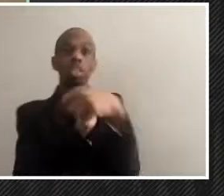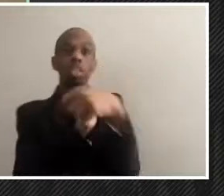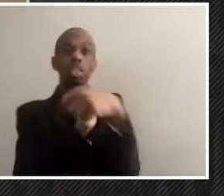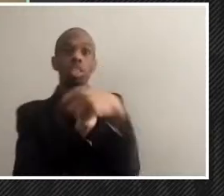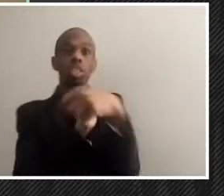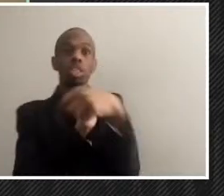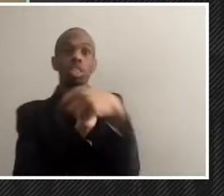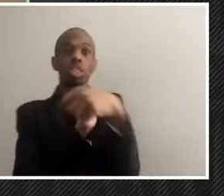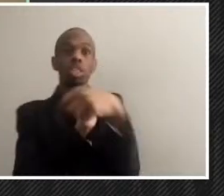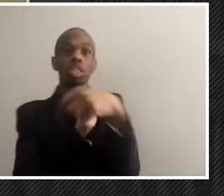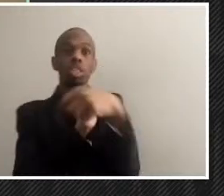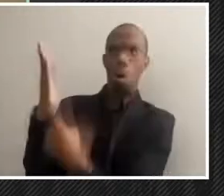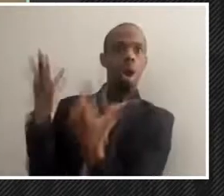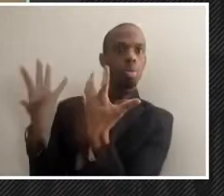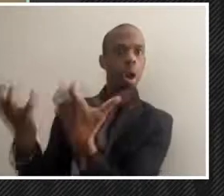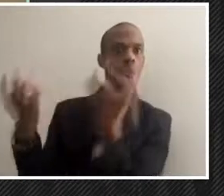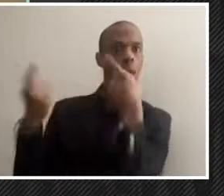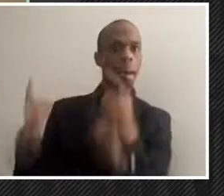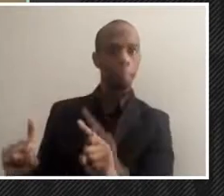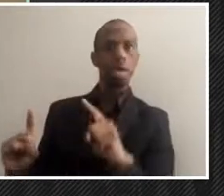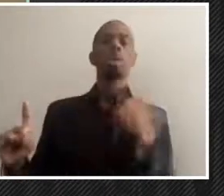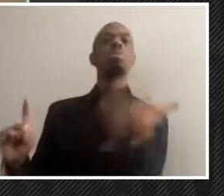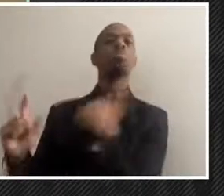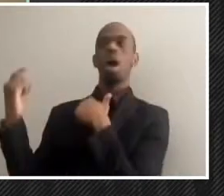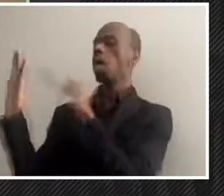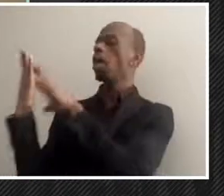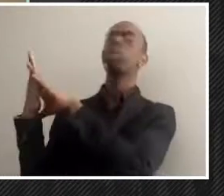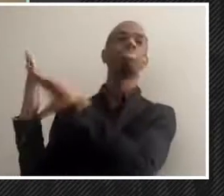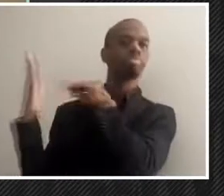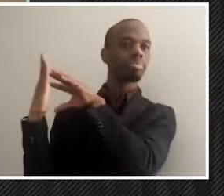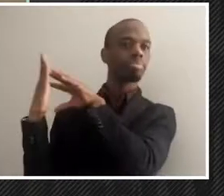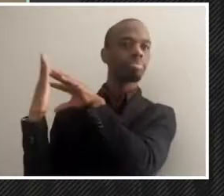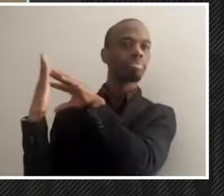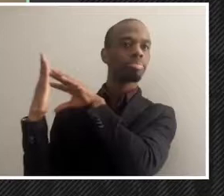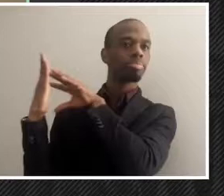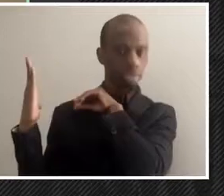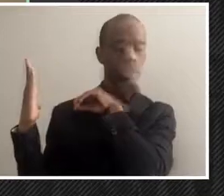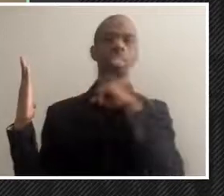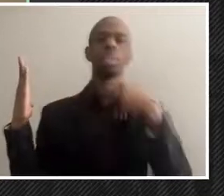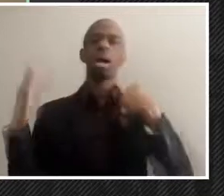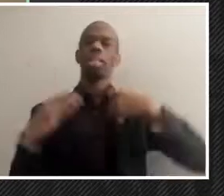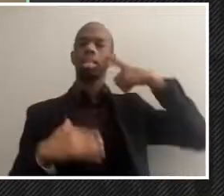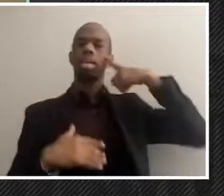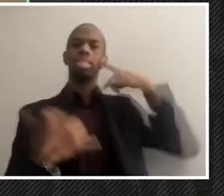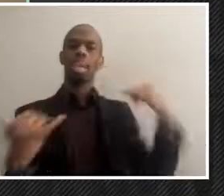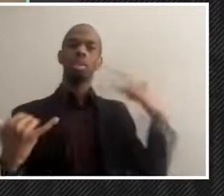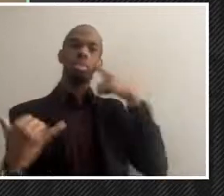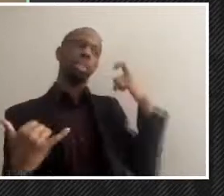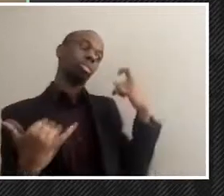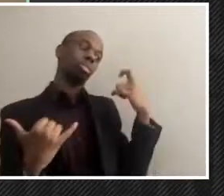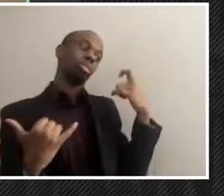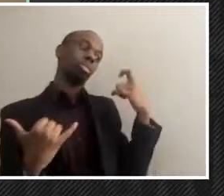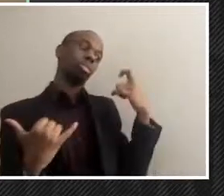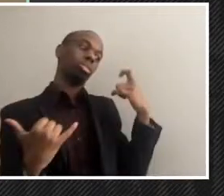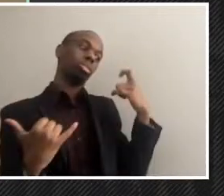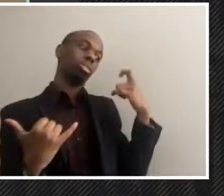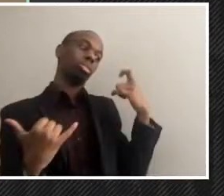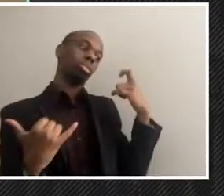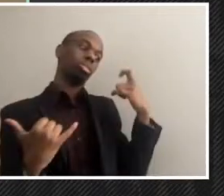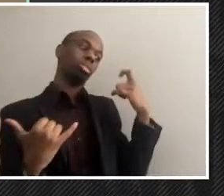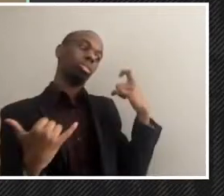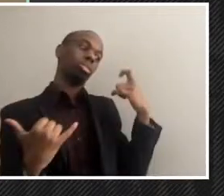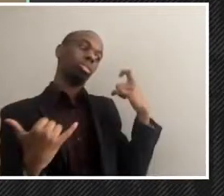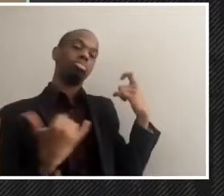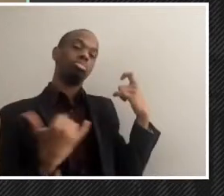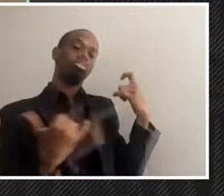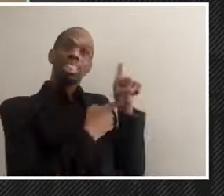know, we're just coming off of, you know, Texas recovering from the storm, where we saw a lot of mutual aid resources shared. And I think that mutual aid